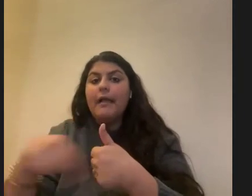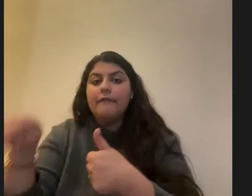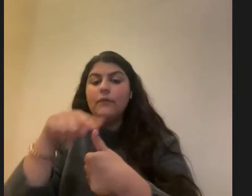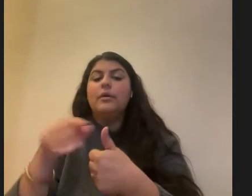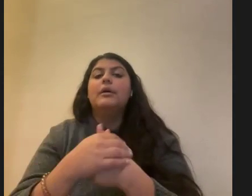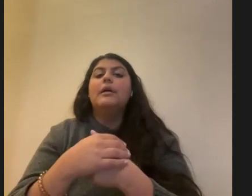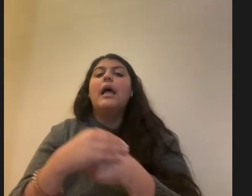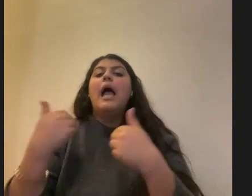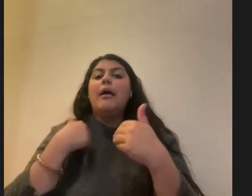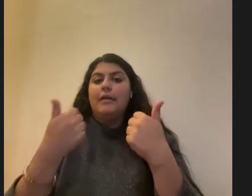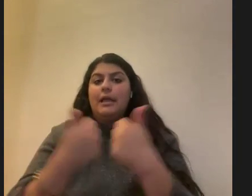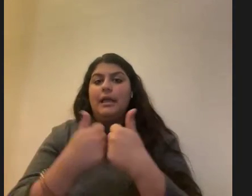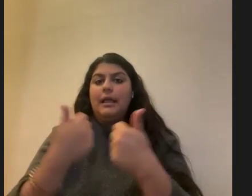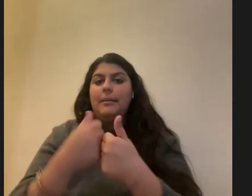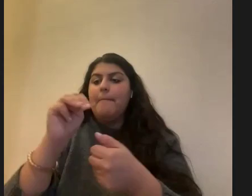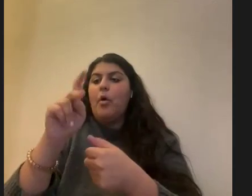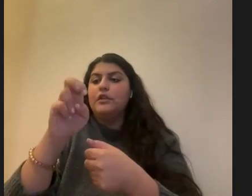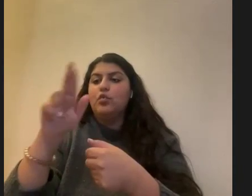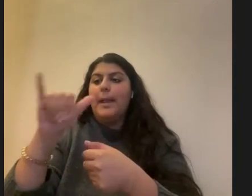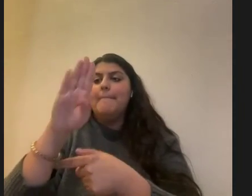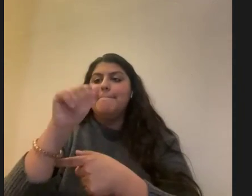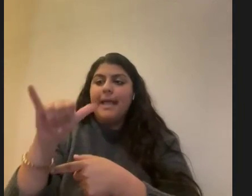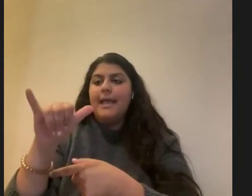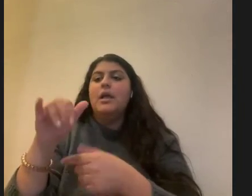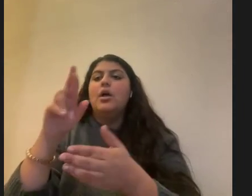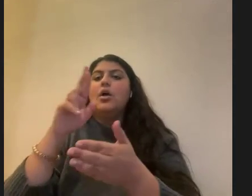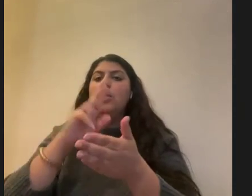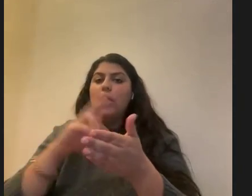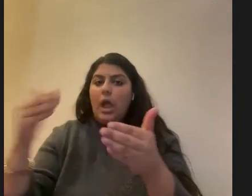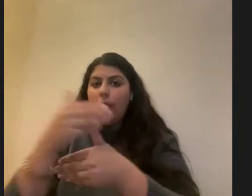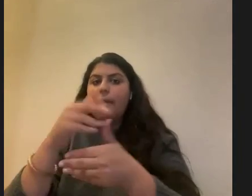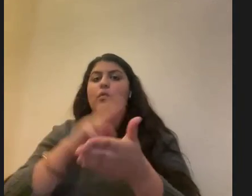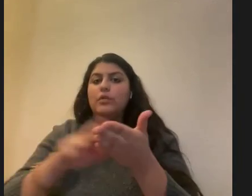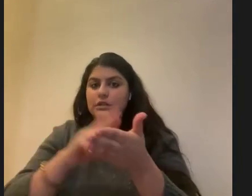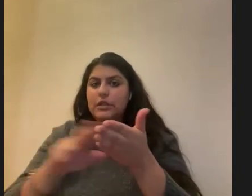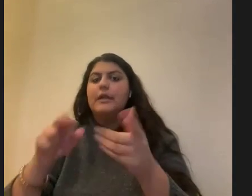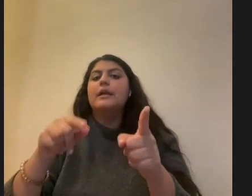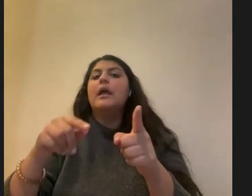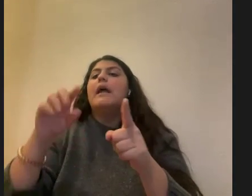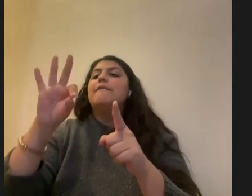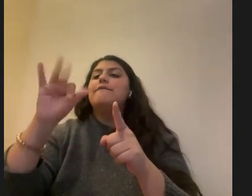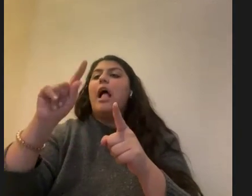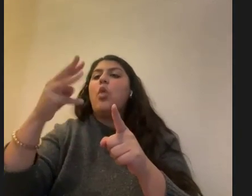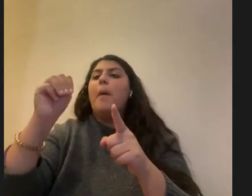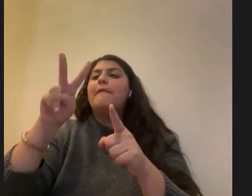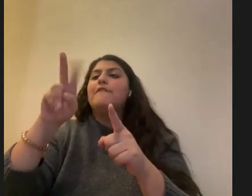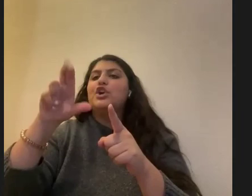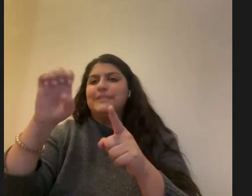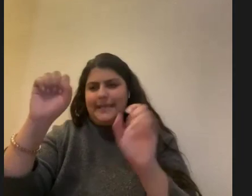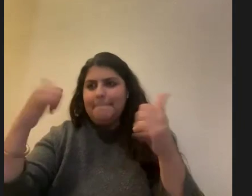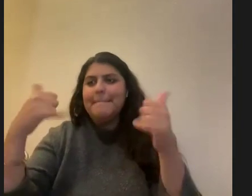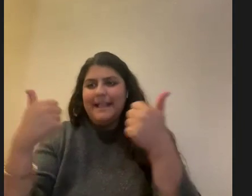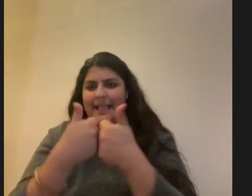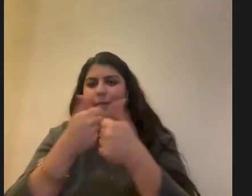the Monterey Bay Aquarium Research Institute put out recently. It's called Fathomverse. Go check it out. You can play with it on your phone. It's an educational